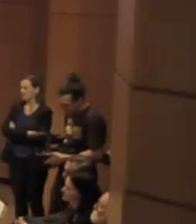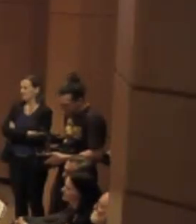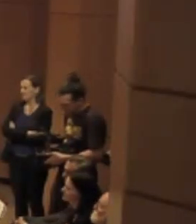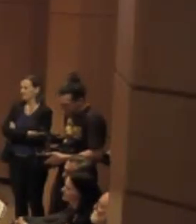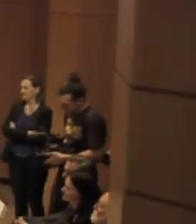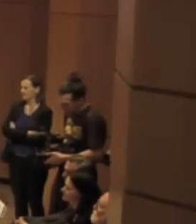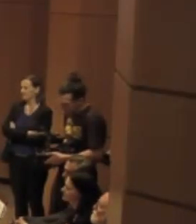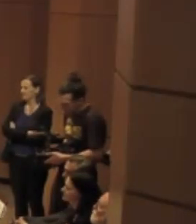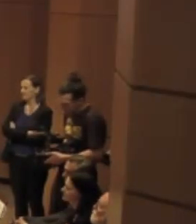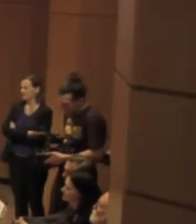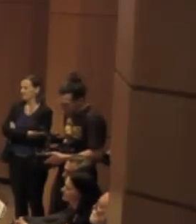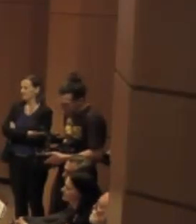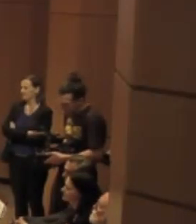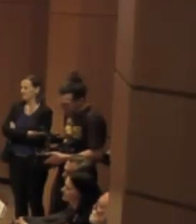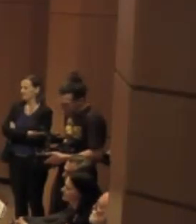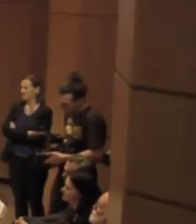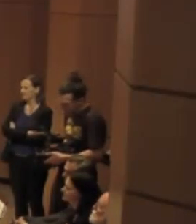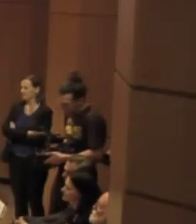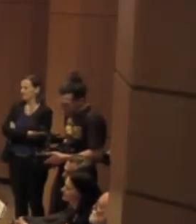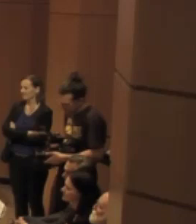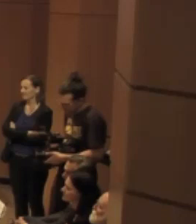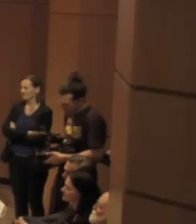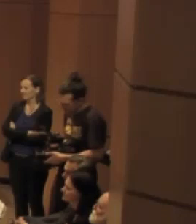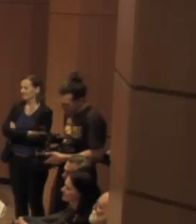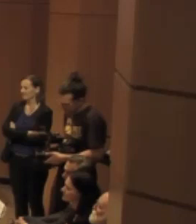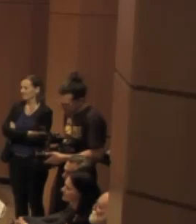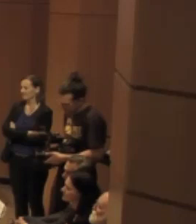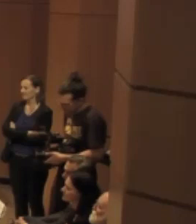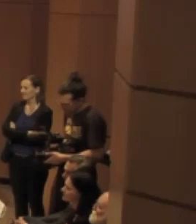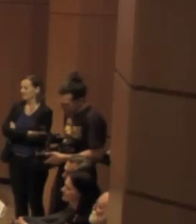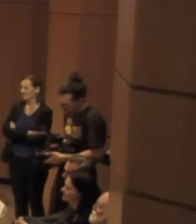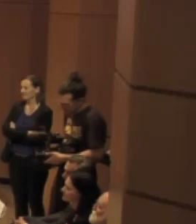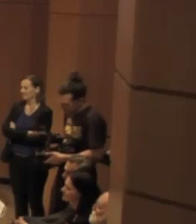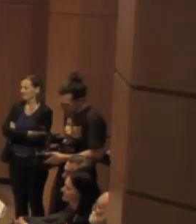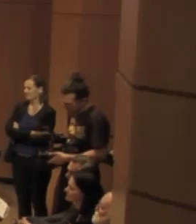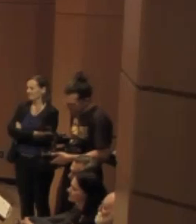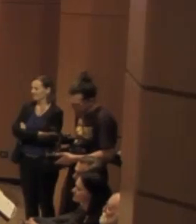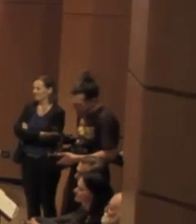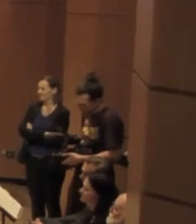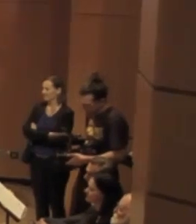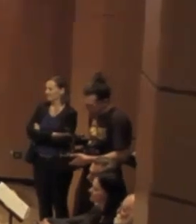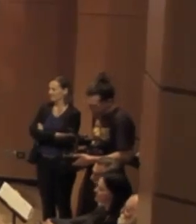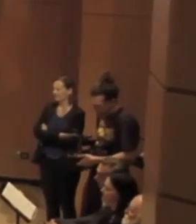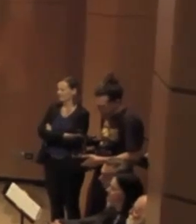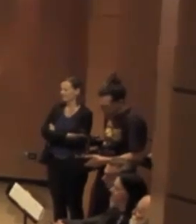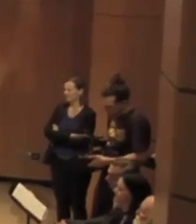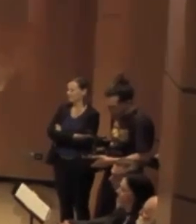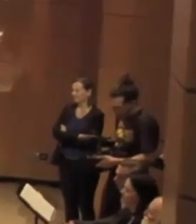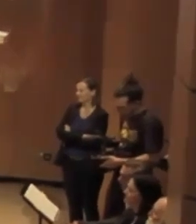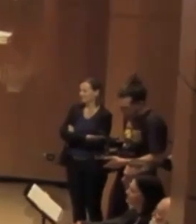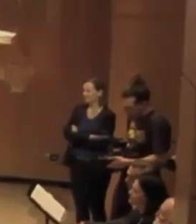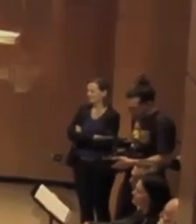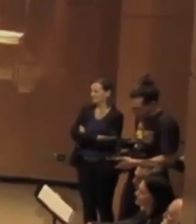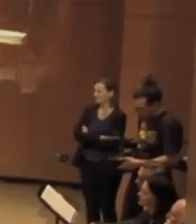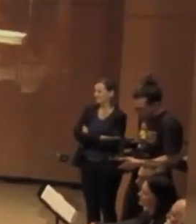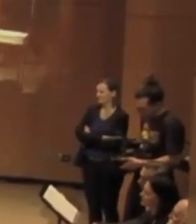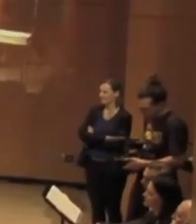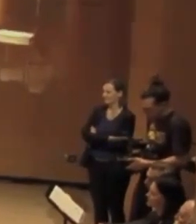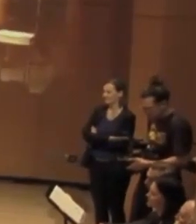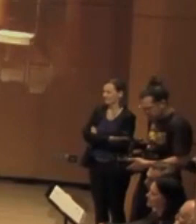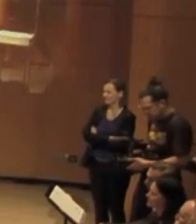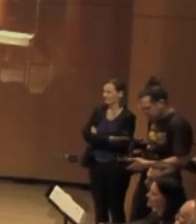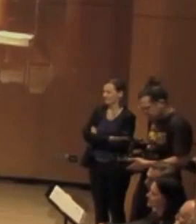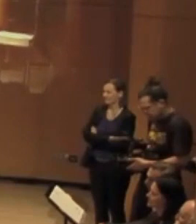that uh yeah be what I'm dealing with here and um yeah so